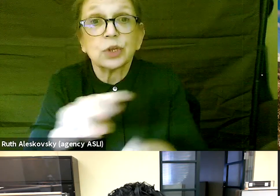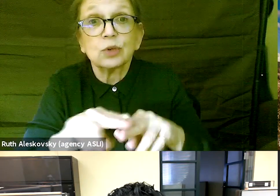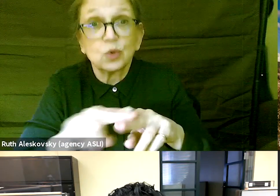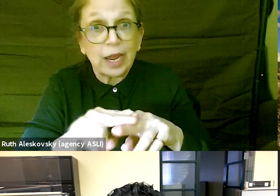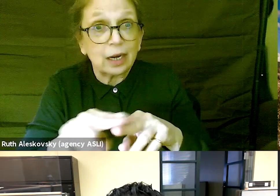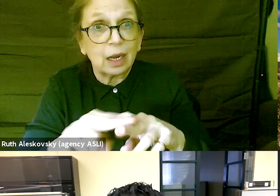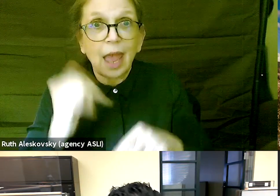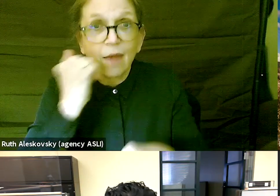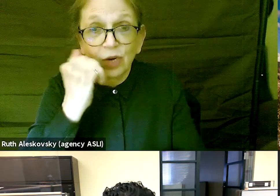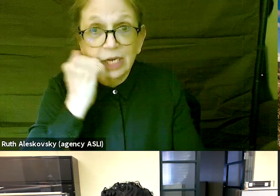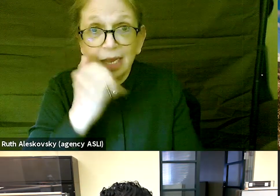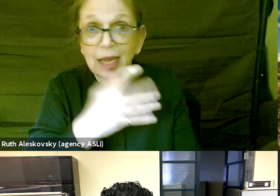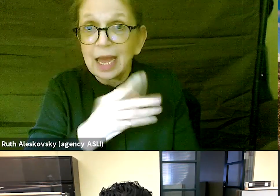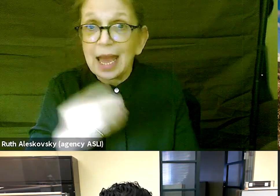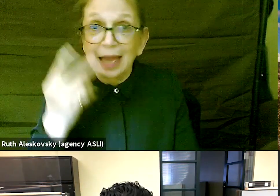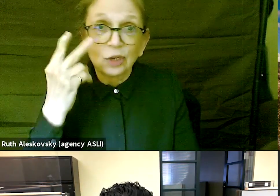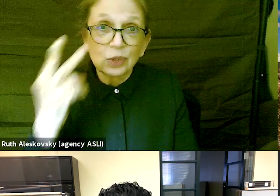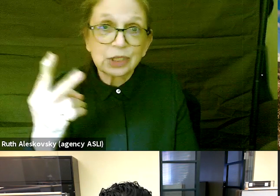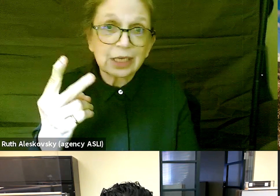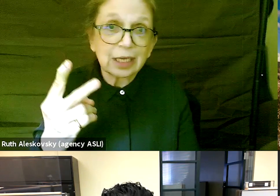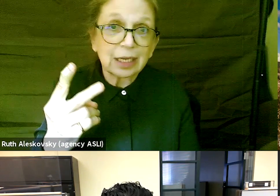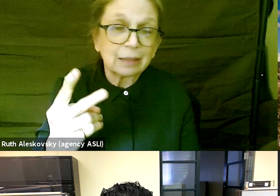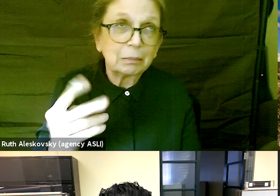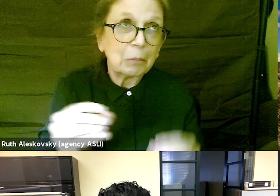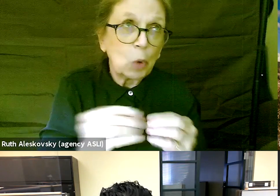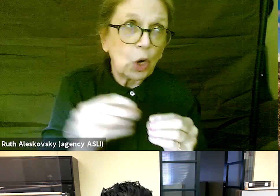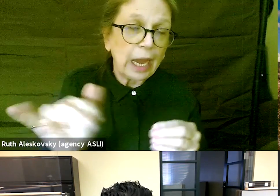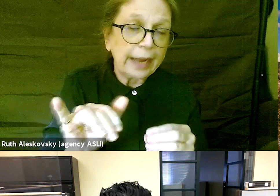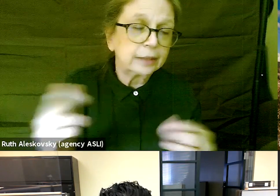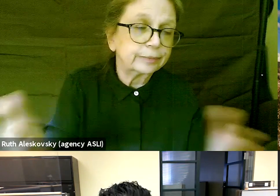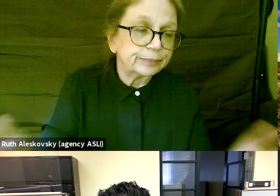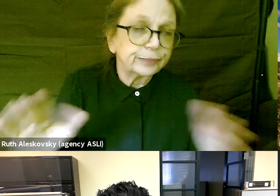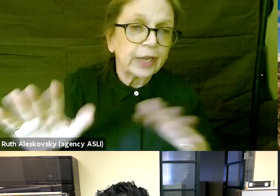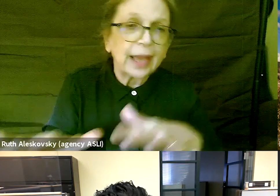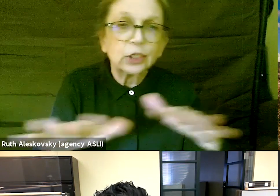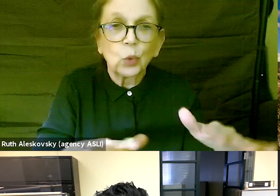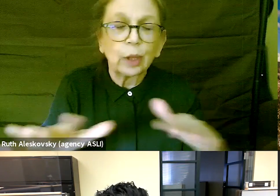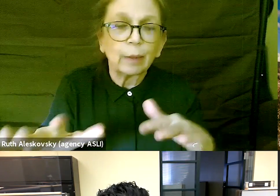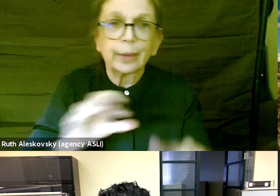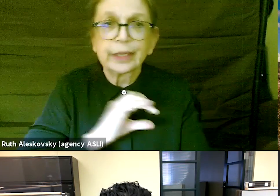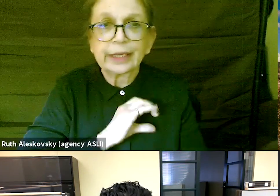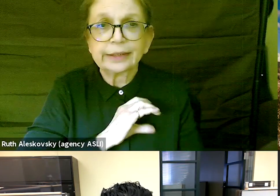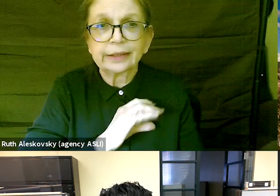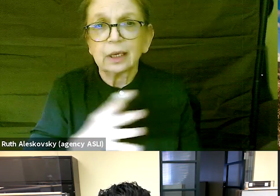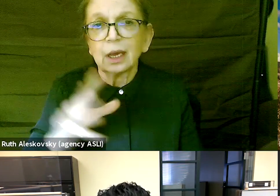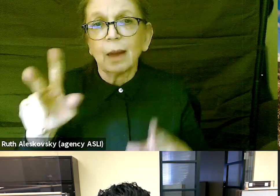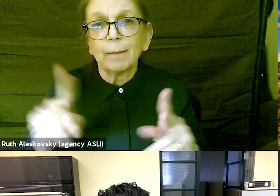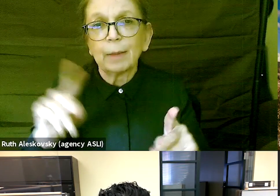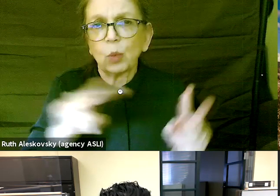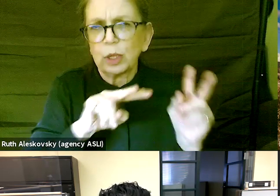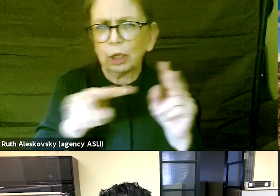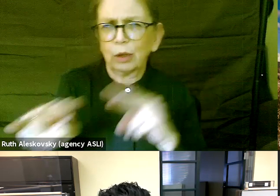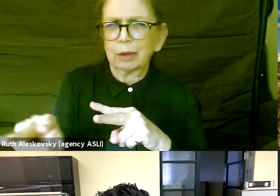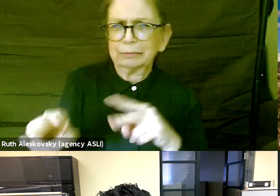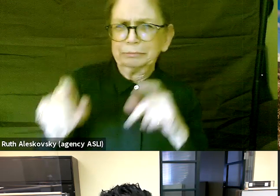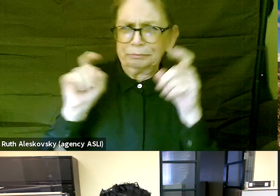see in the trains is more of like the self-policing type thing, where people kind of either give you a glance or outright